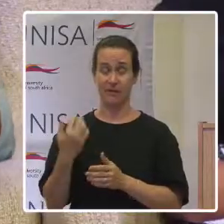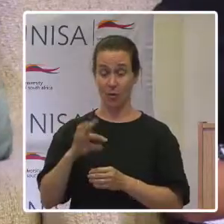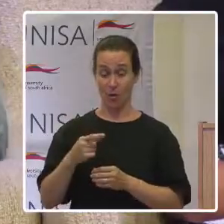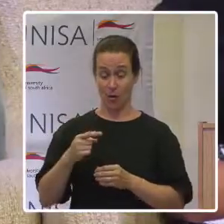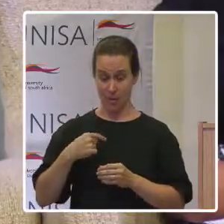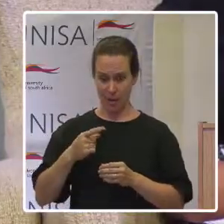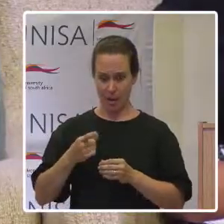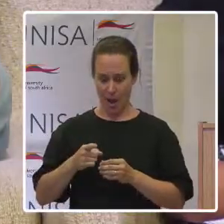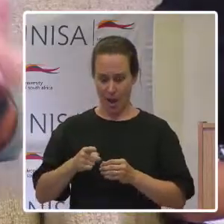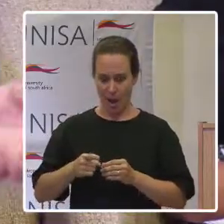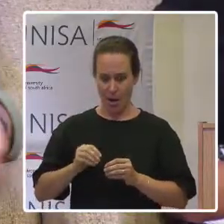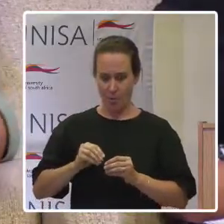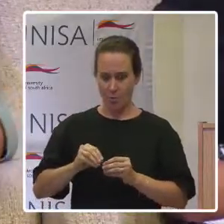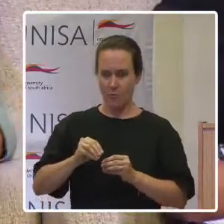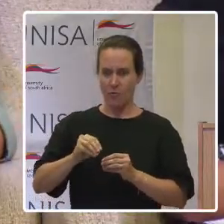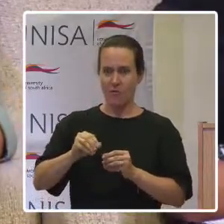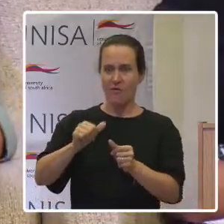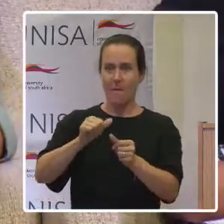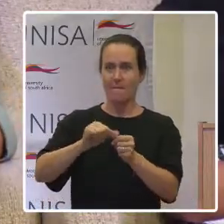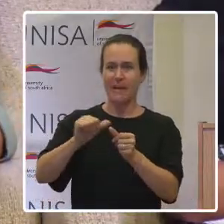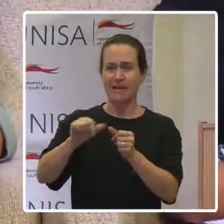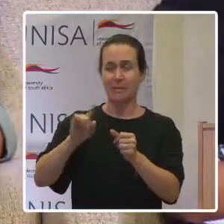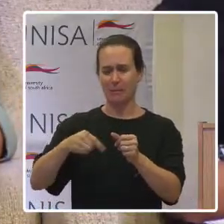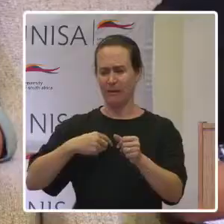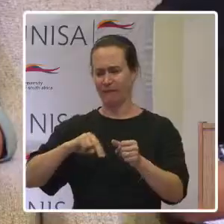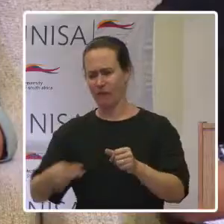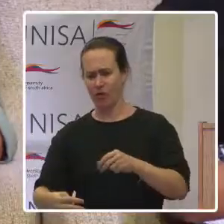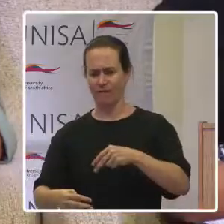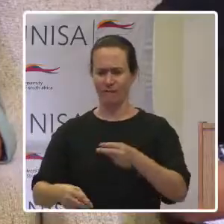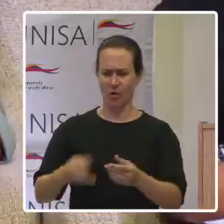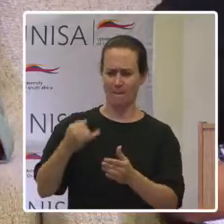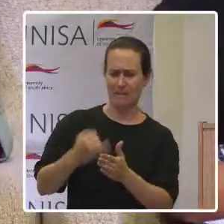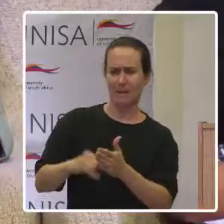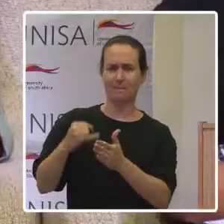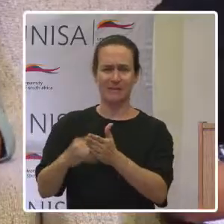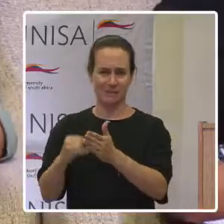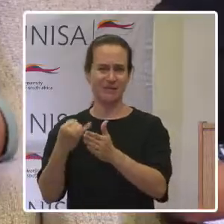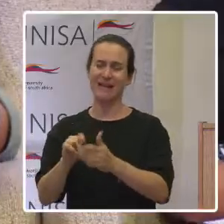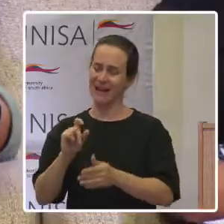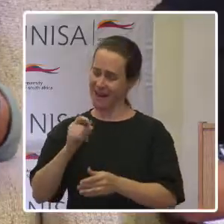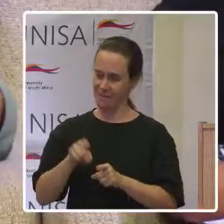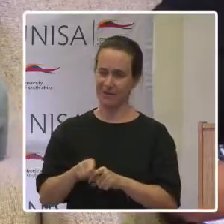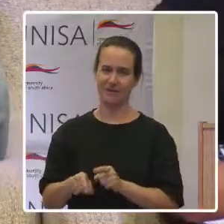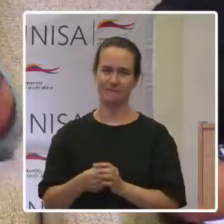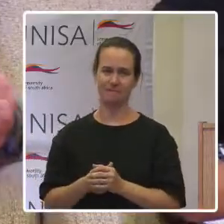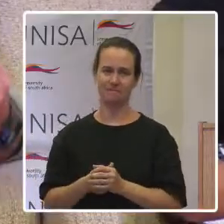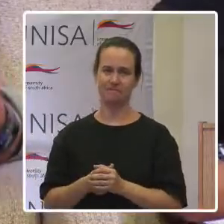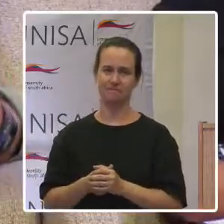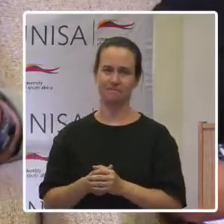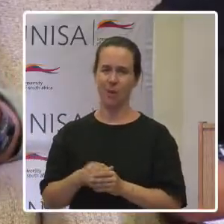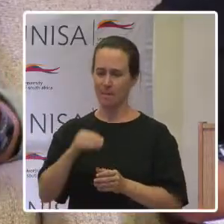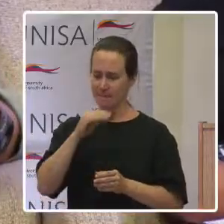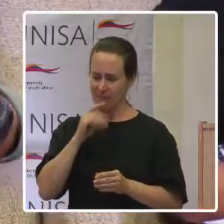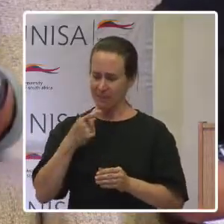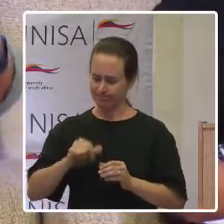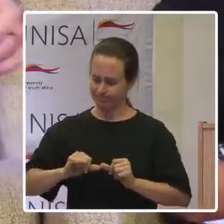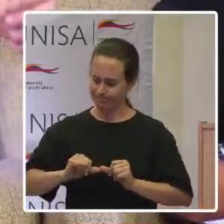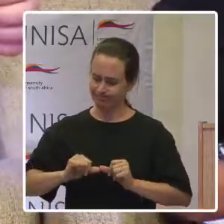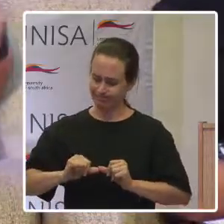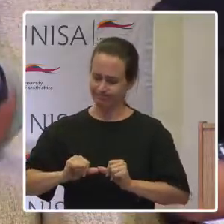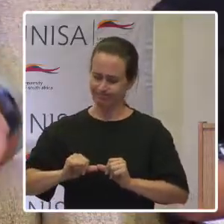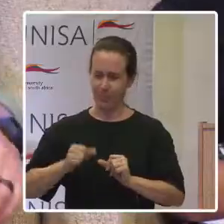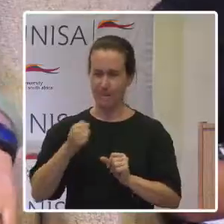you take, you would have fallen over 30 times before that. So the steadfastness of